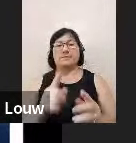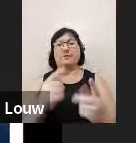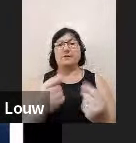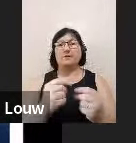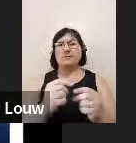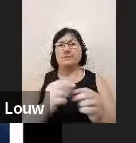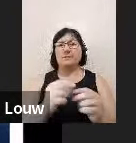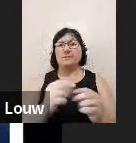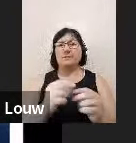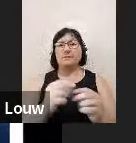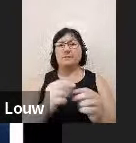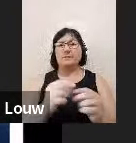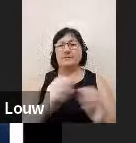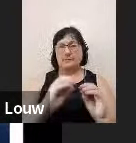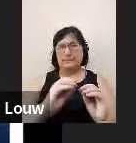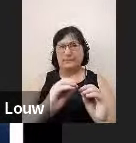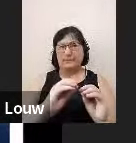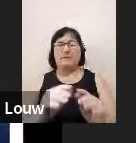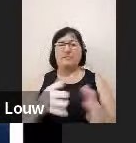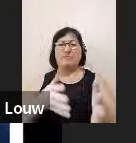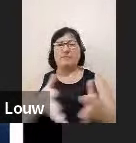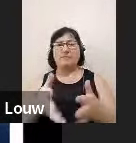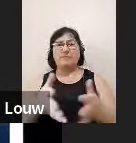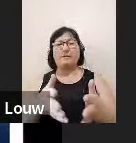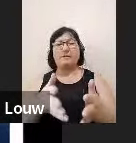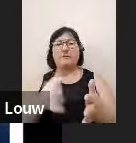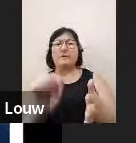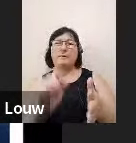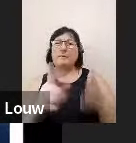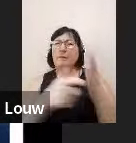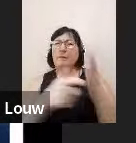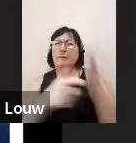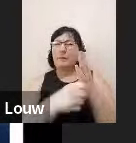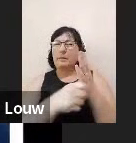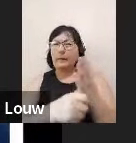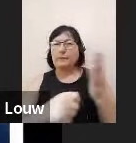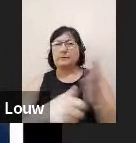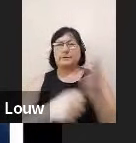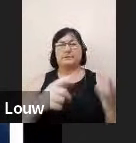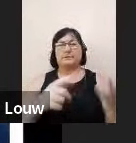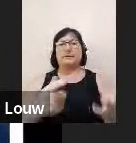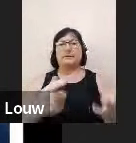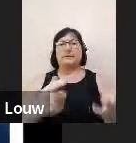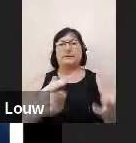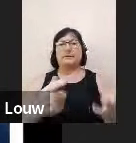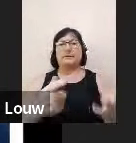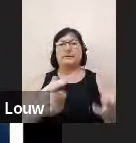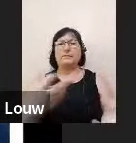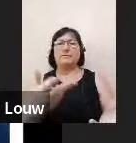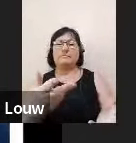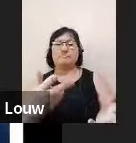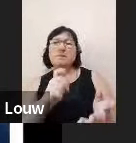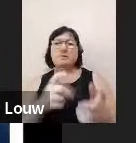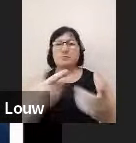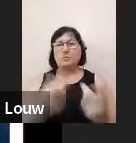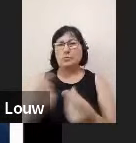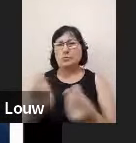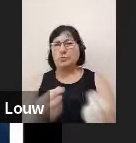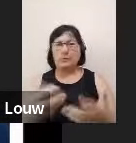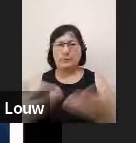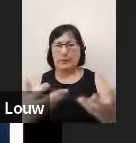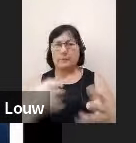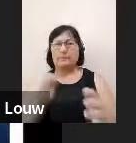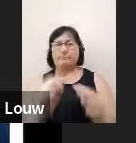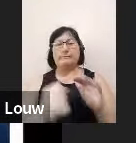that is based on voluntary compliance. Mrs. Vavyar is passionate about maintaining positive relations